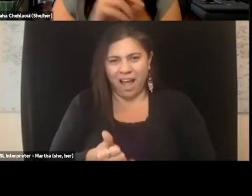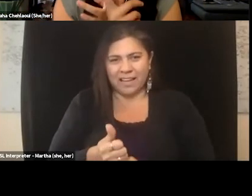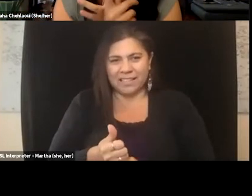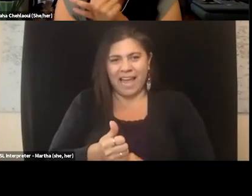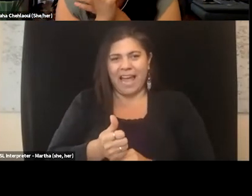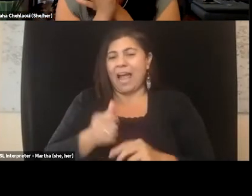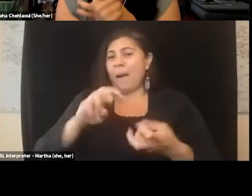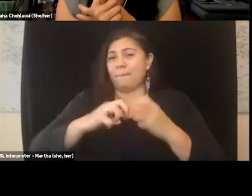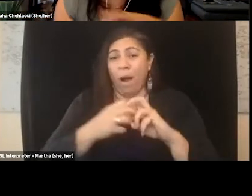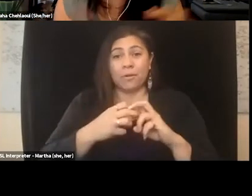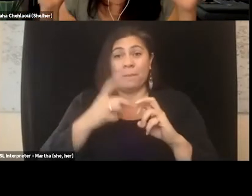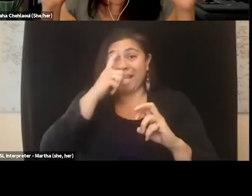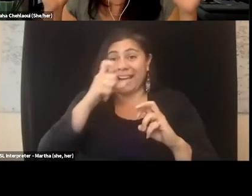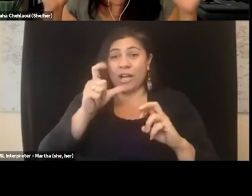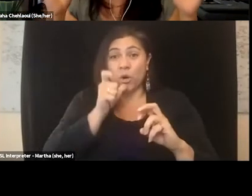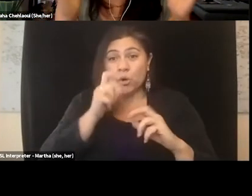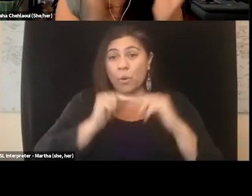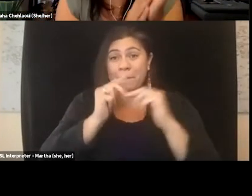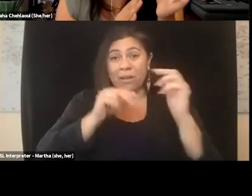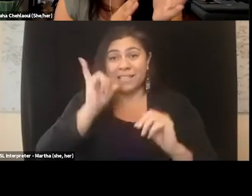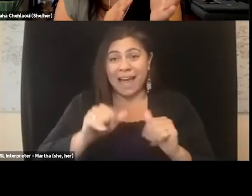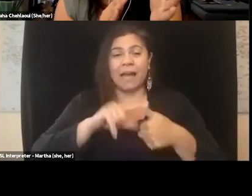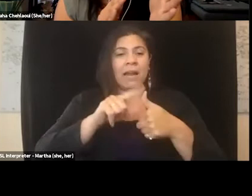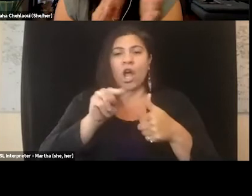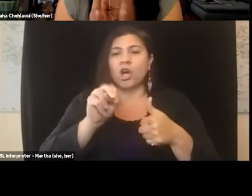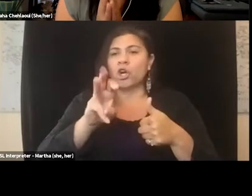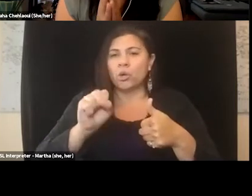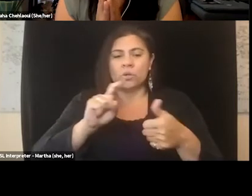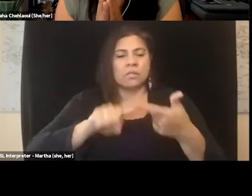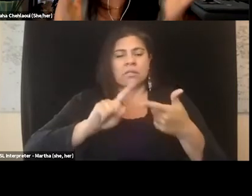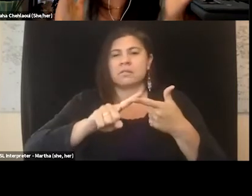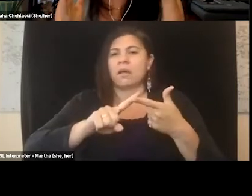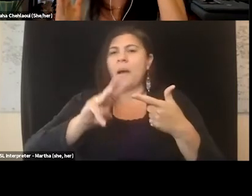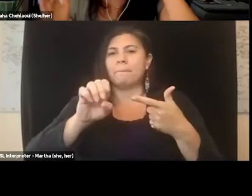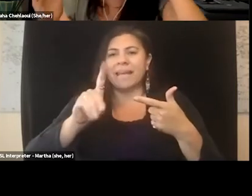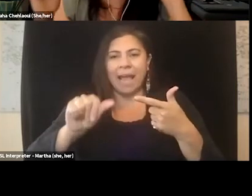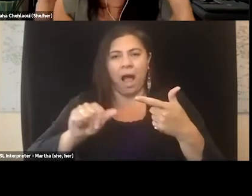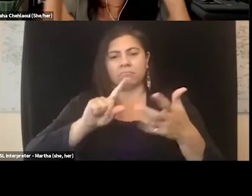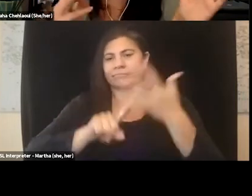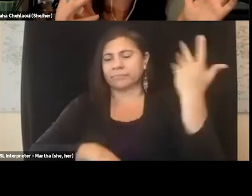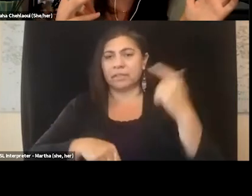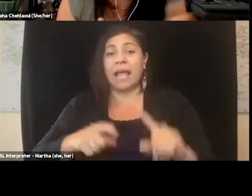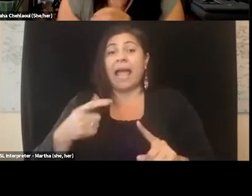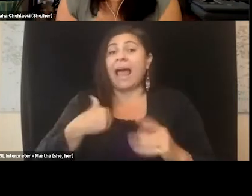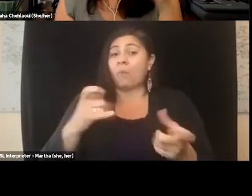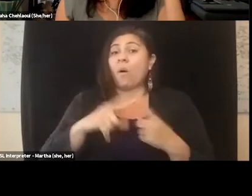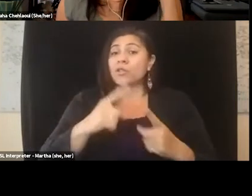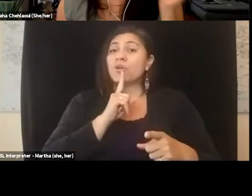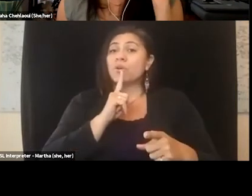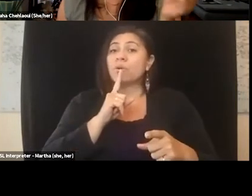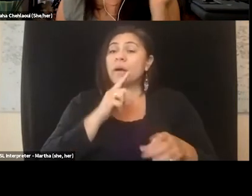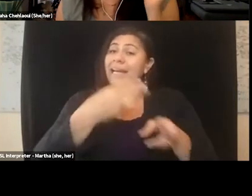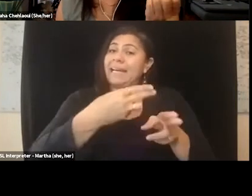news, it's shaped by Hollywood. And I want to just throw out something that a friend of mine, I'm going to name him because I want to try and name other people.